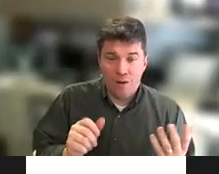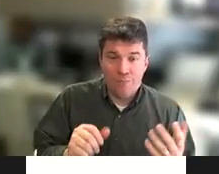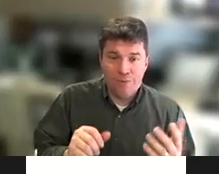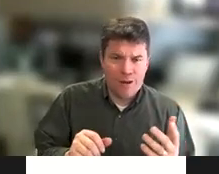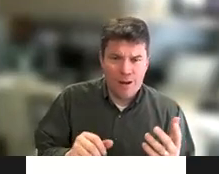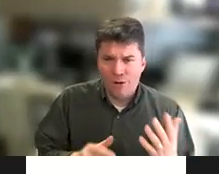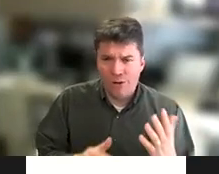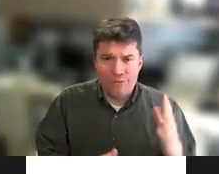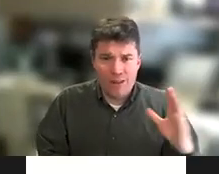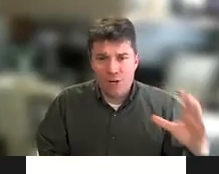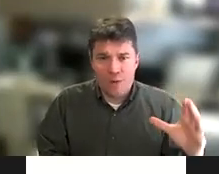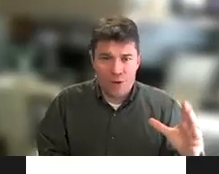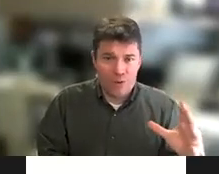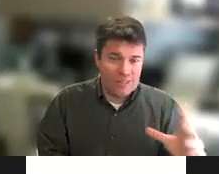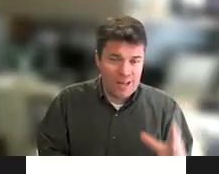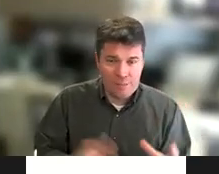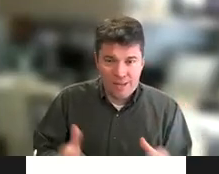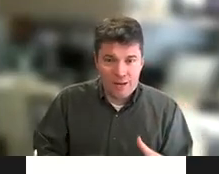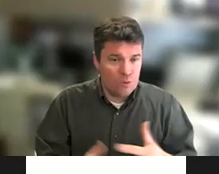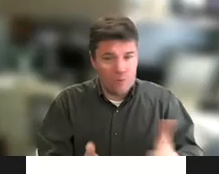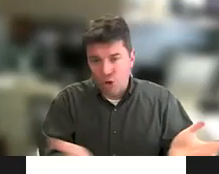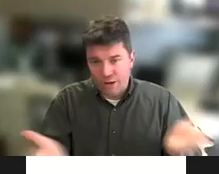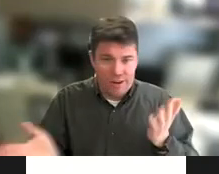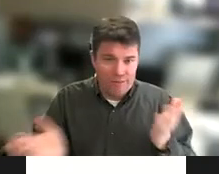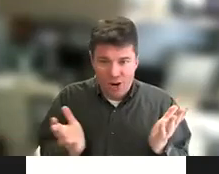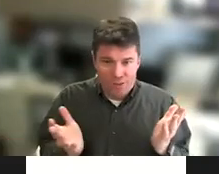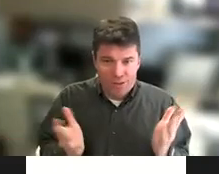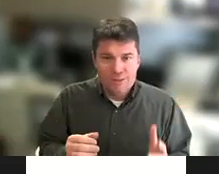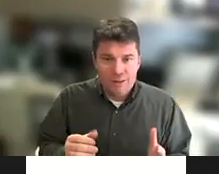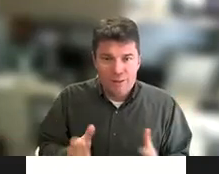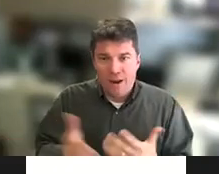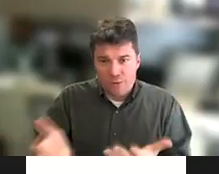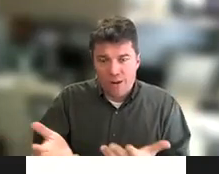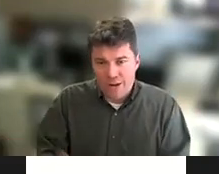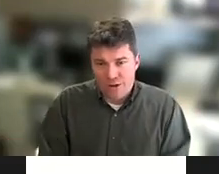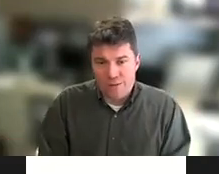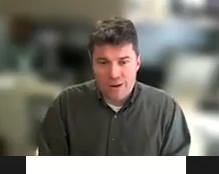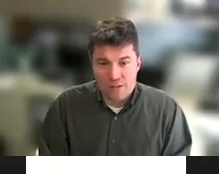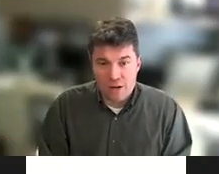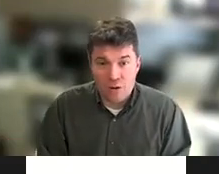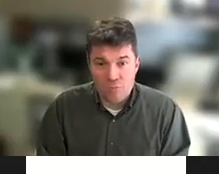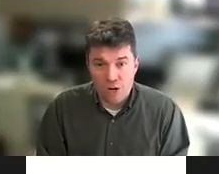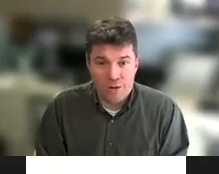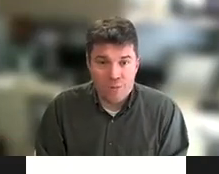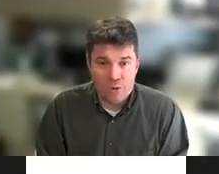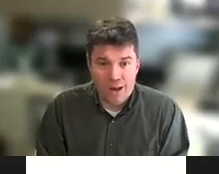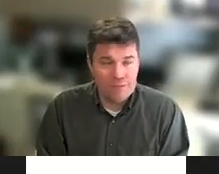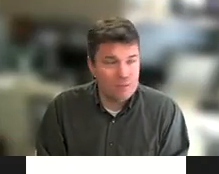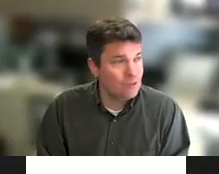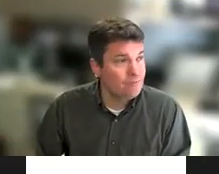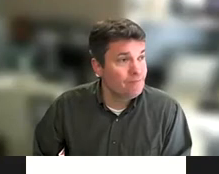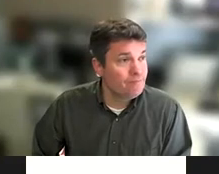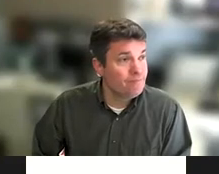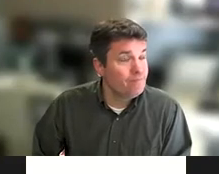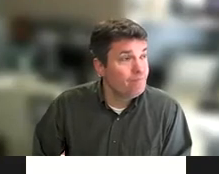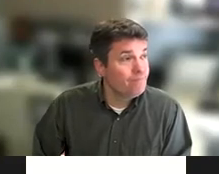often need help, but I wonder if they could do better with this type of thing. So we would look at the environment and then make a recommendation based on what input we